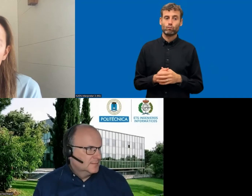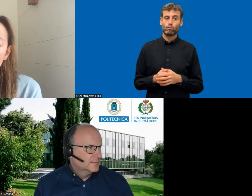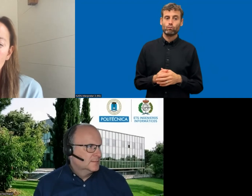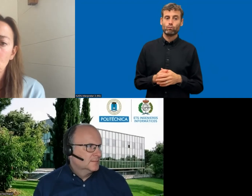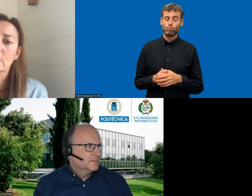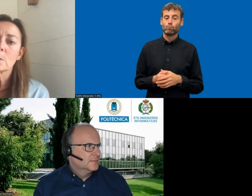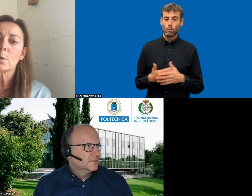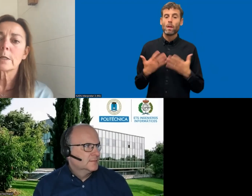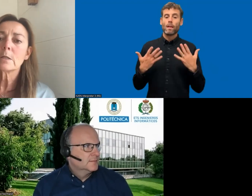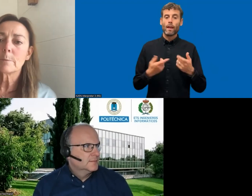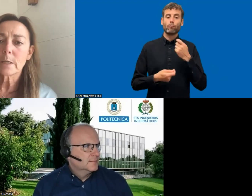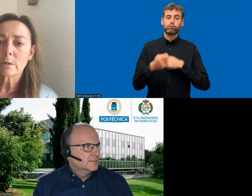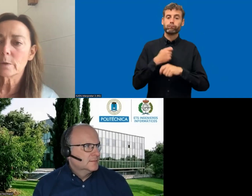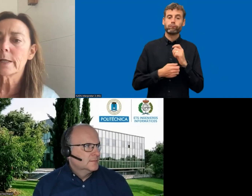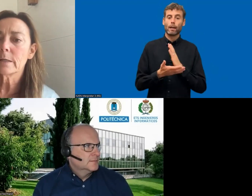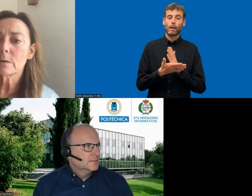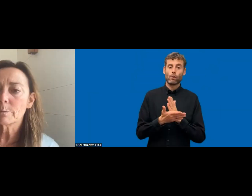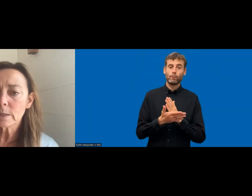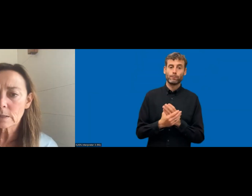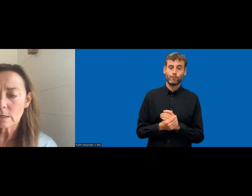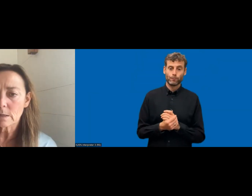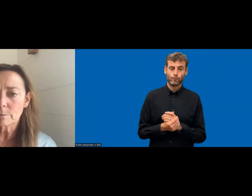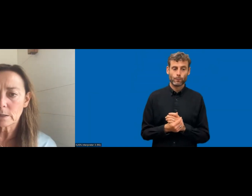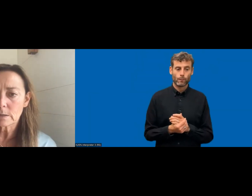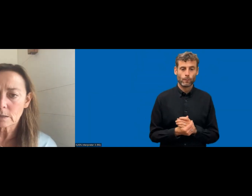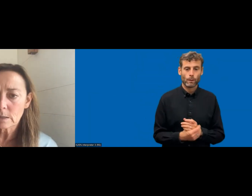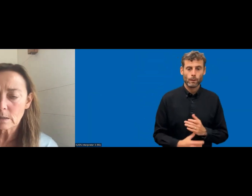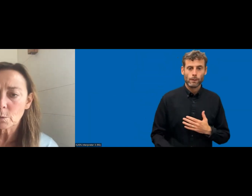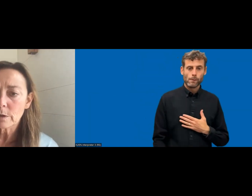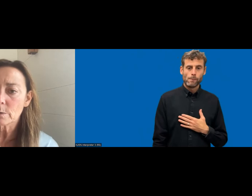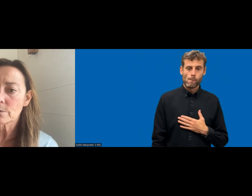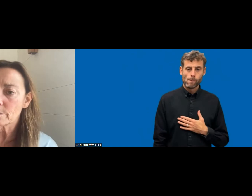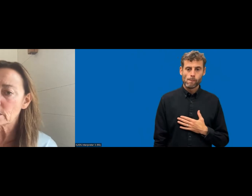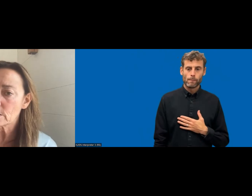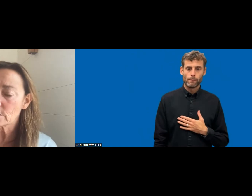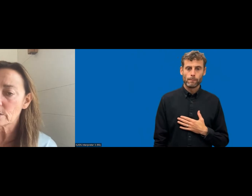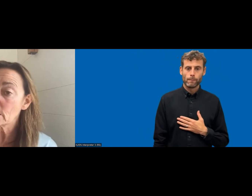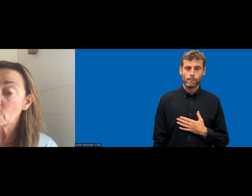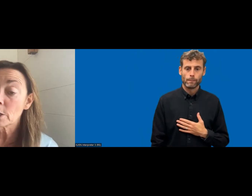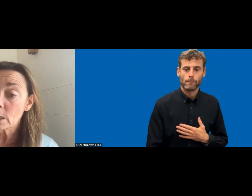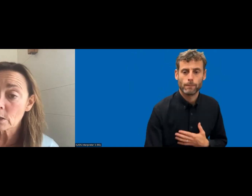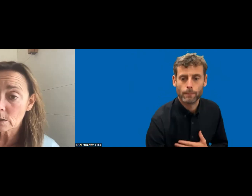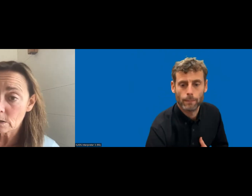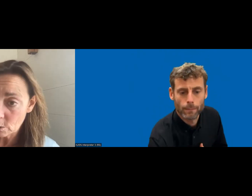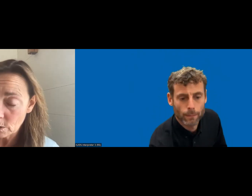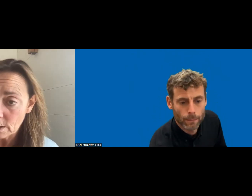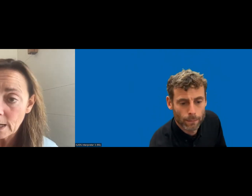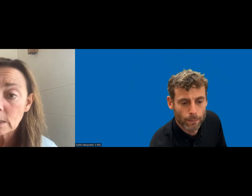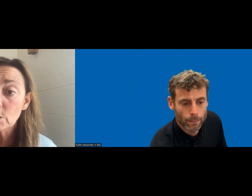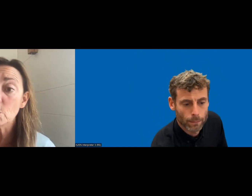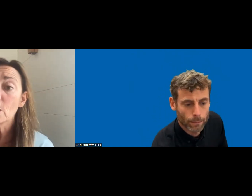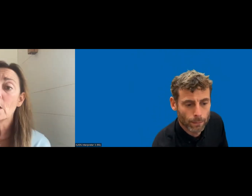here. So the first one is, what needs to be done to align the European standards being discussed here with those from the International Telecommunications